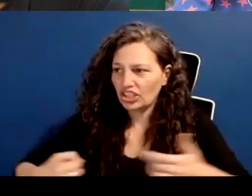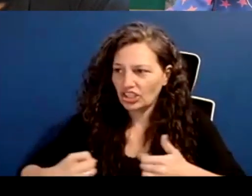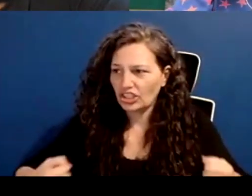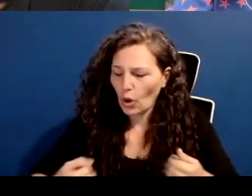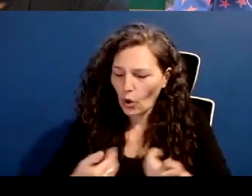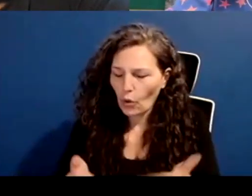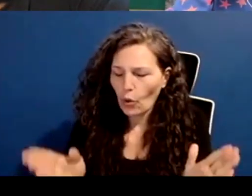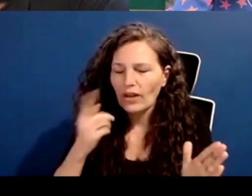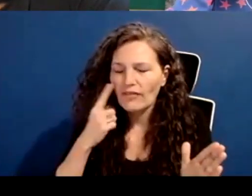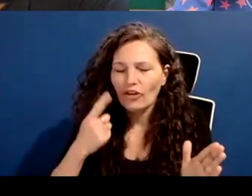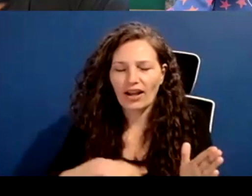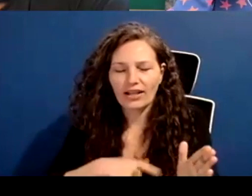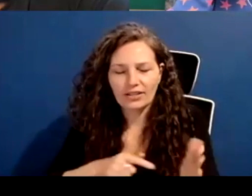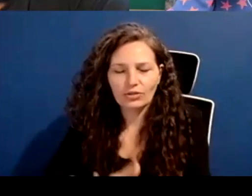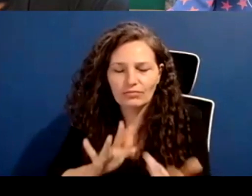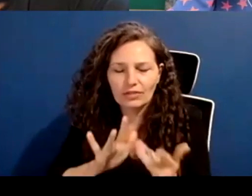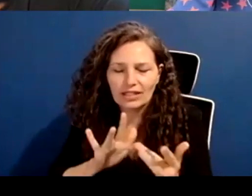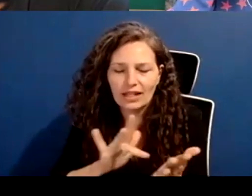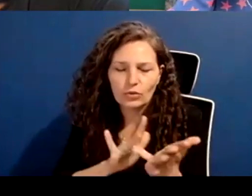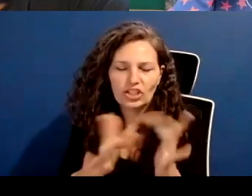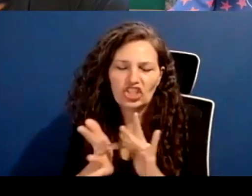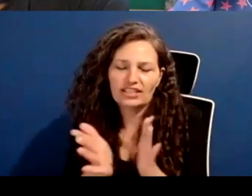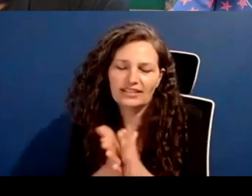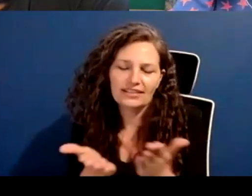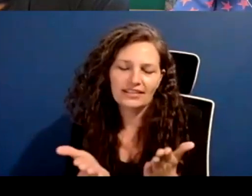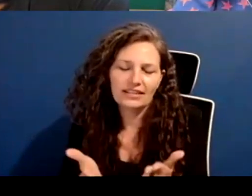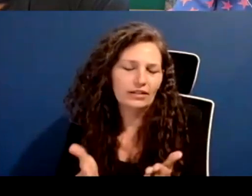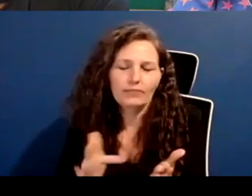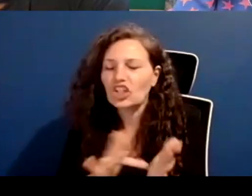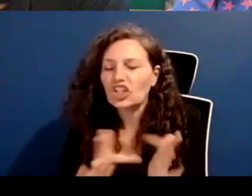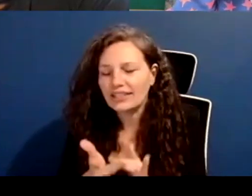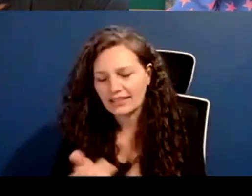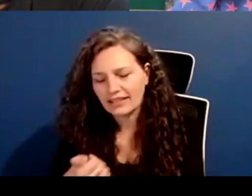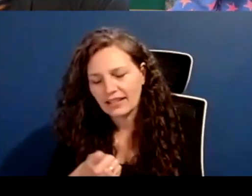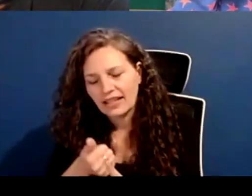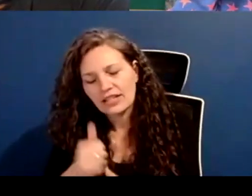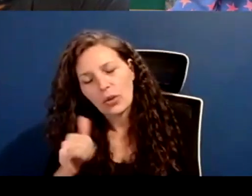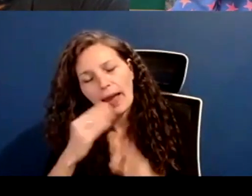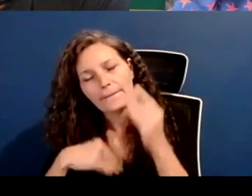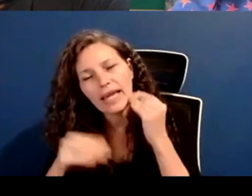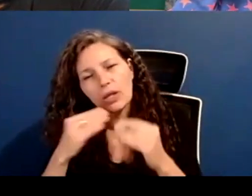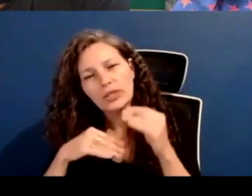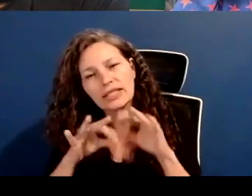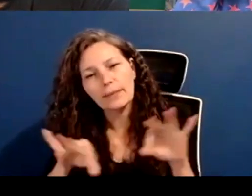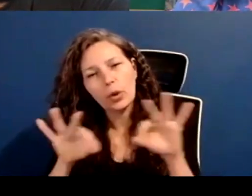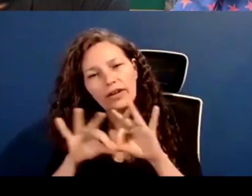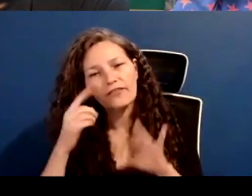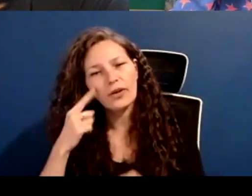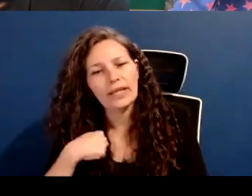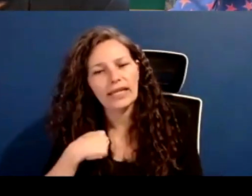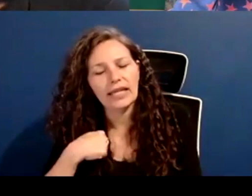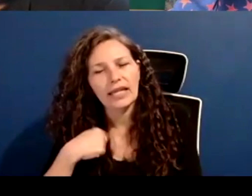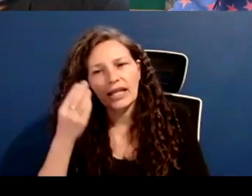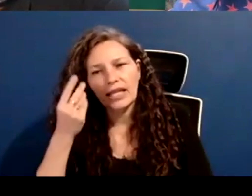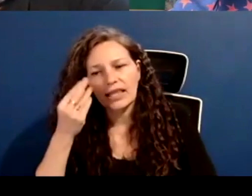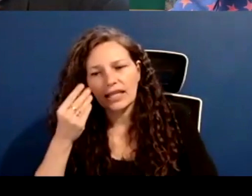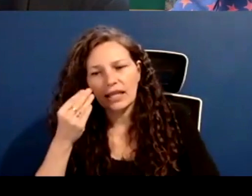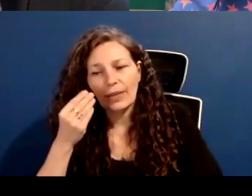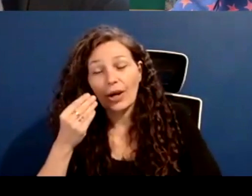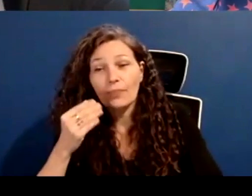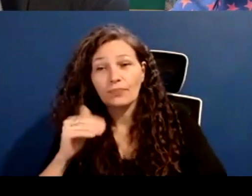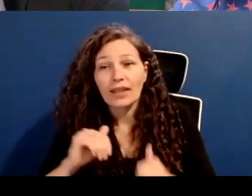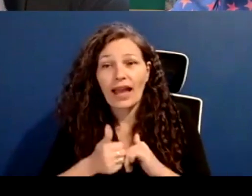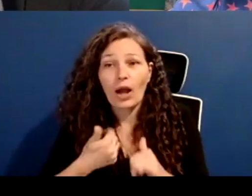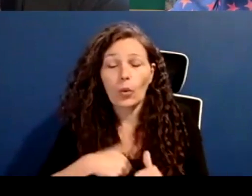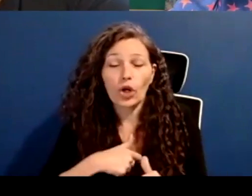banquet is really important to me because of not only how we are included at the